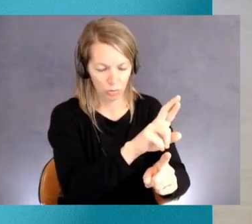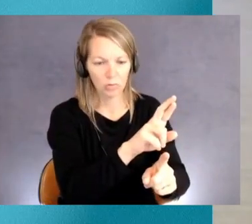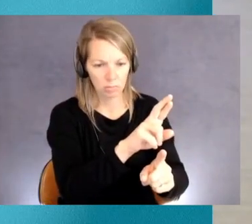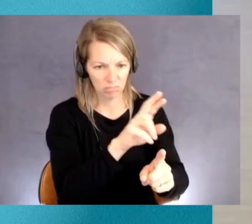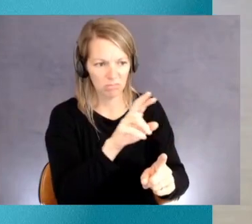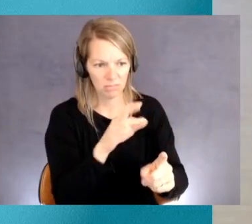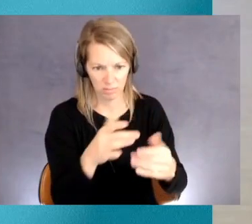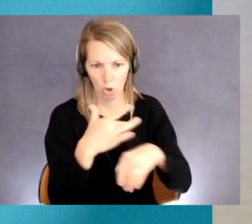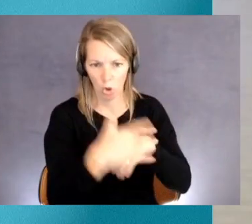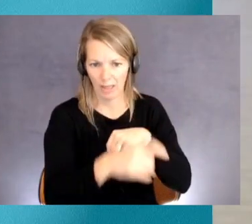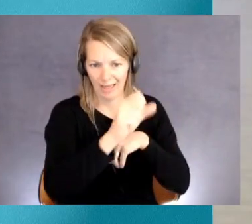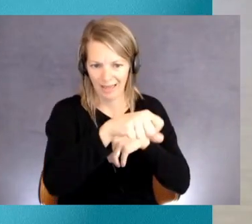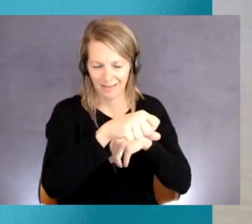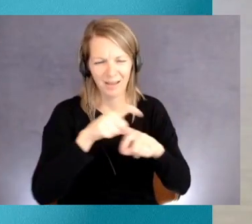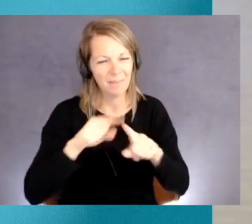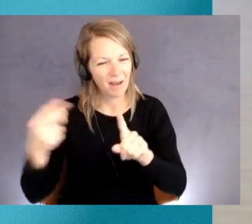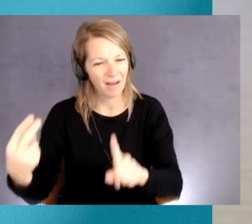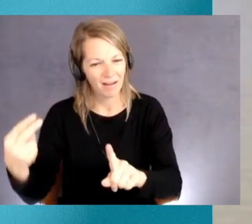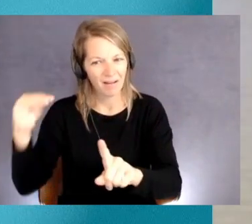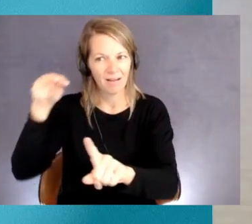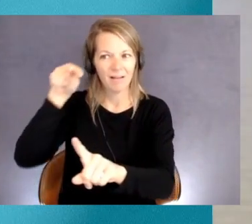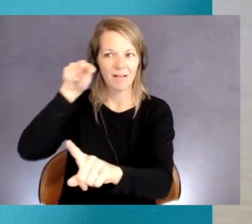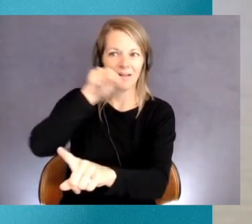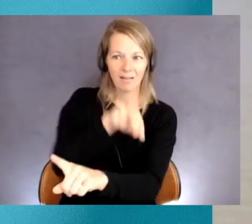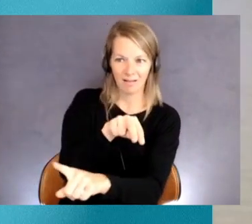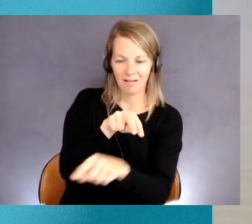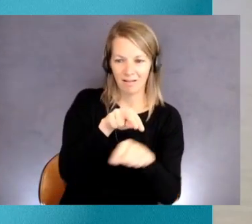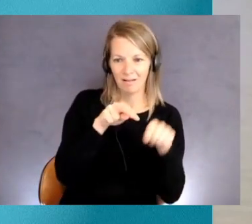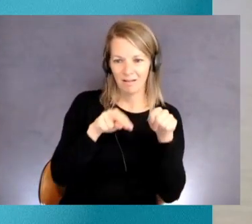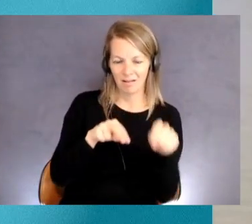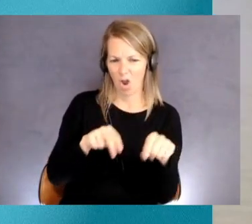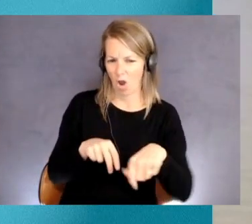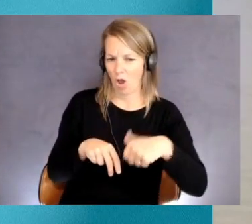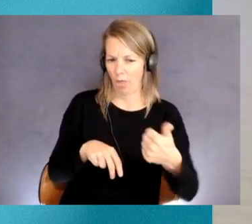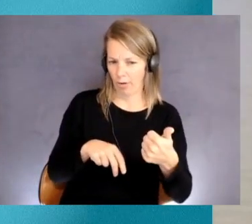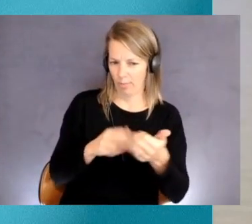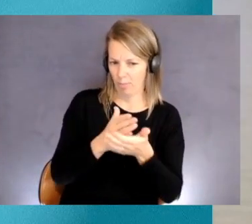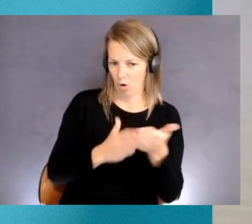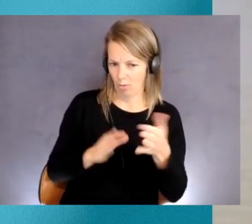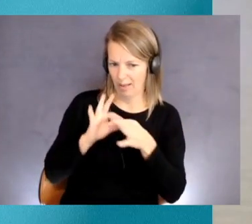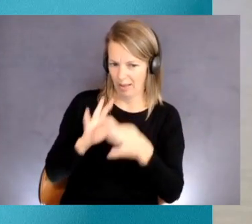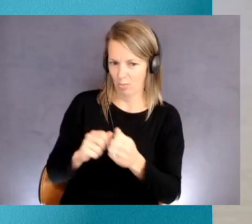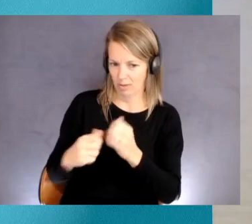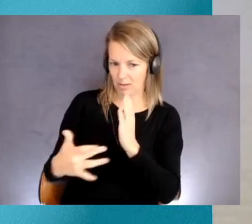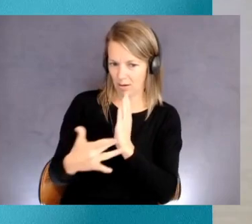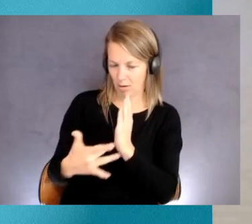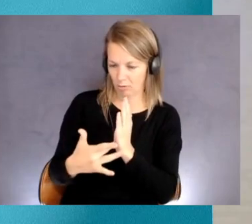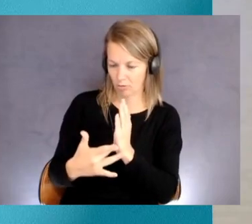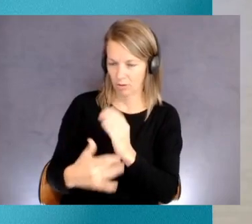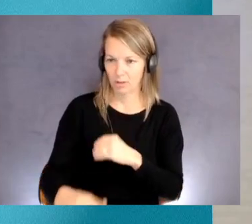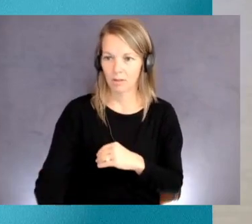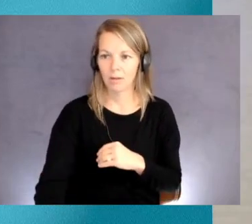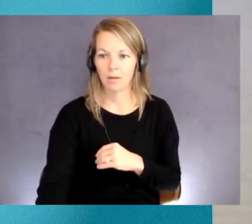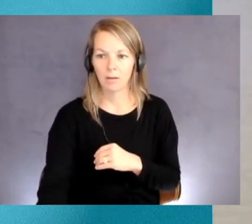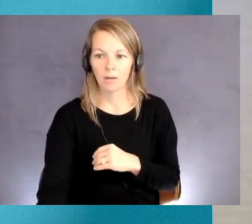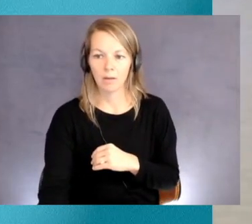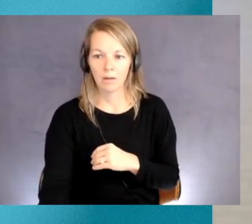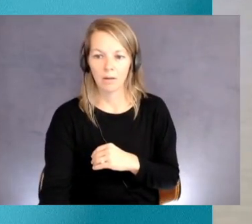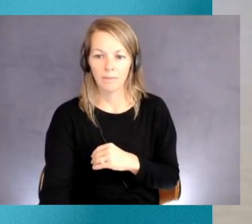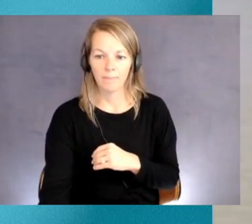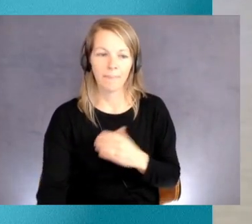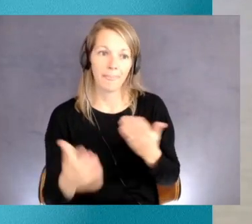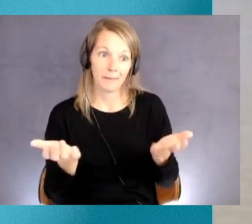the other side of those things that technology also brought was, in